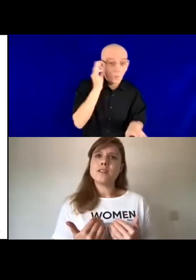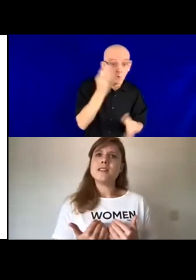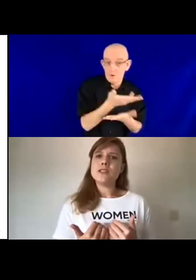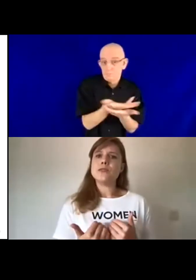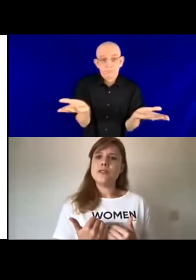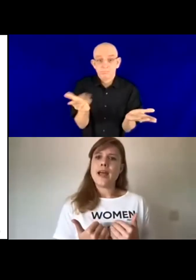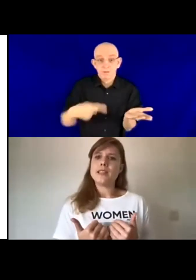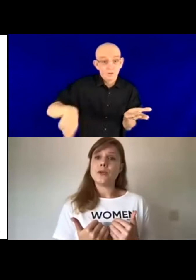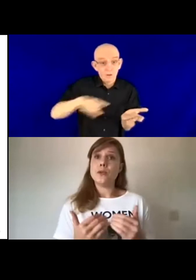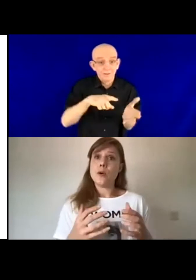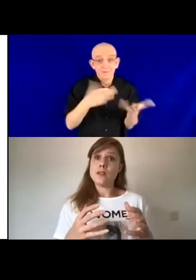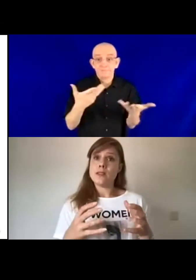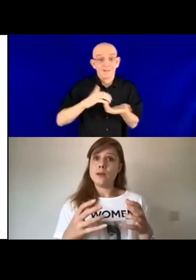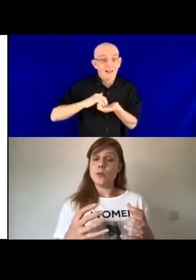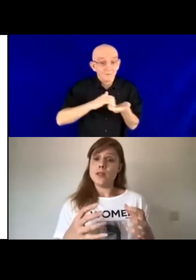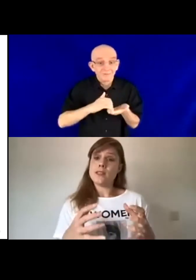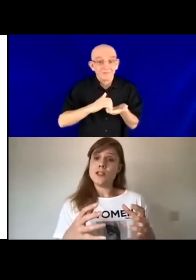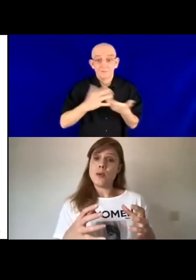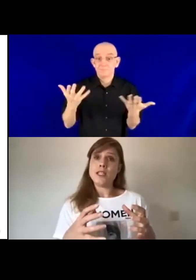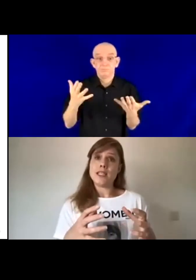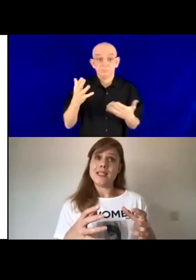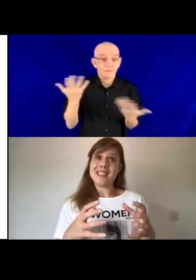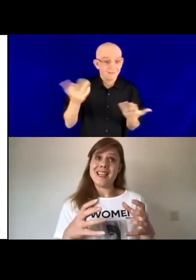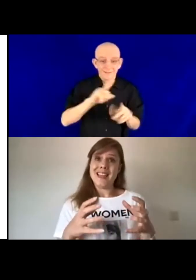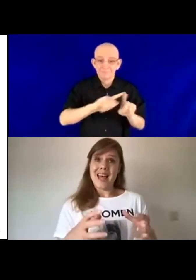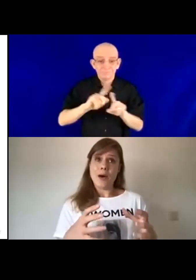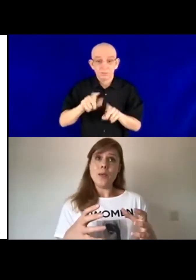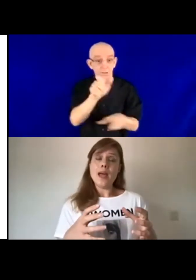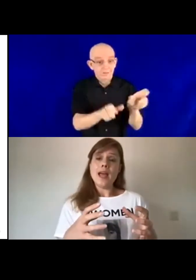of us need to reflect on what the situation